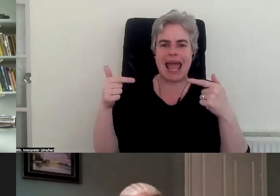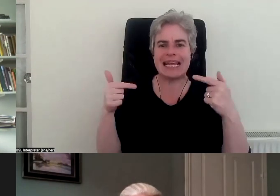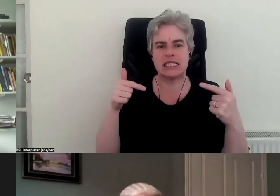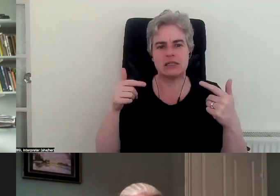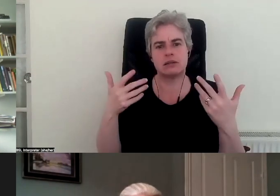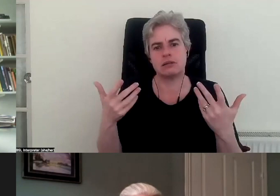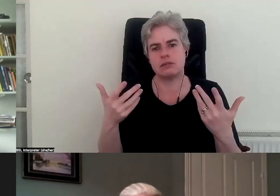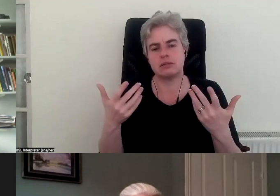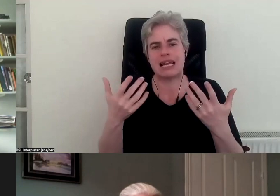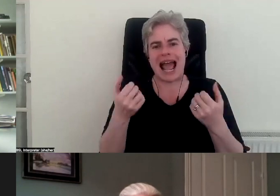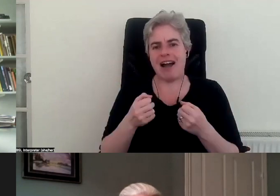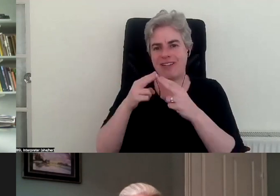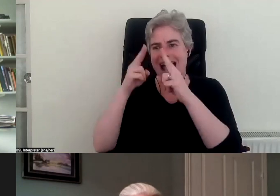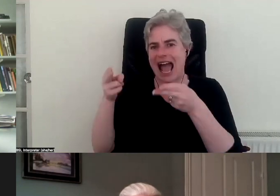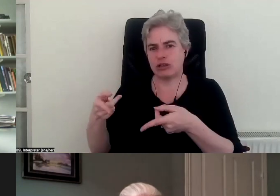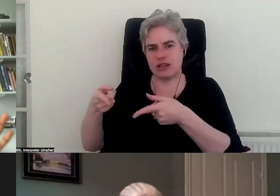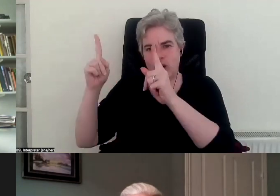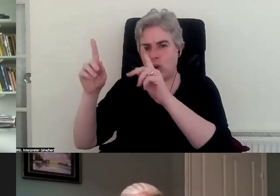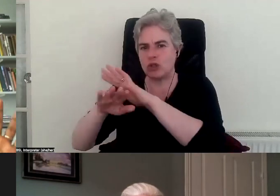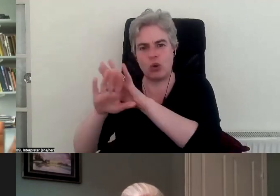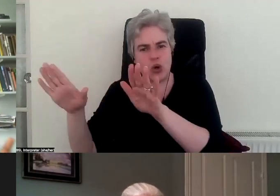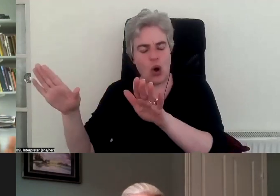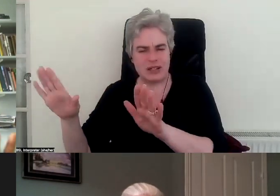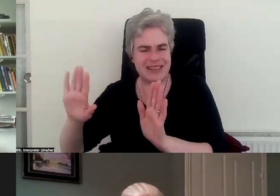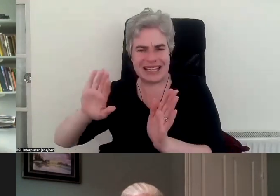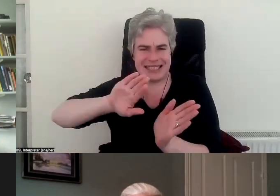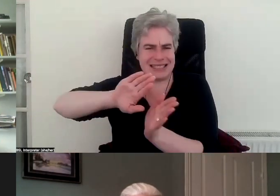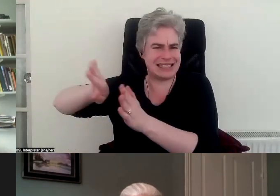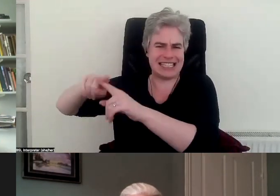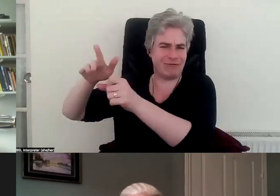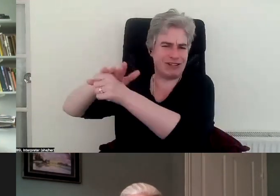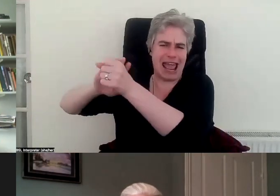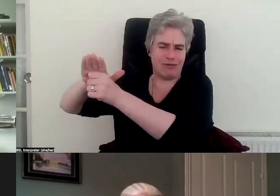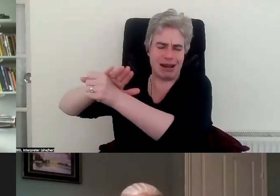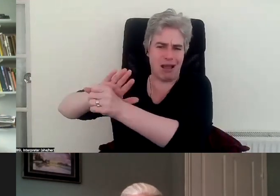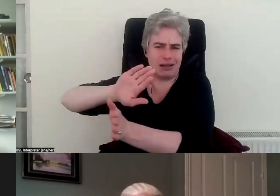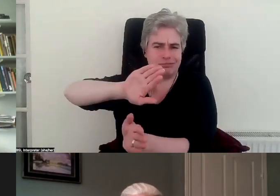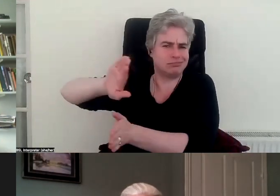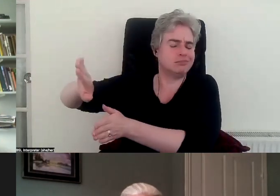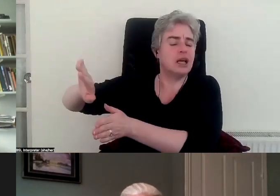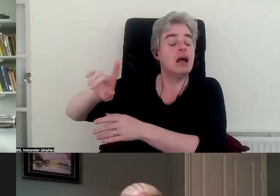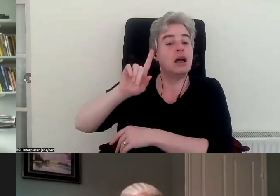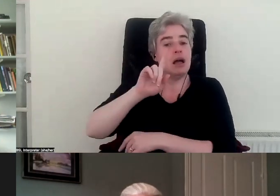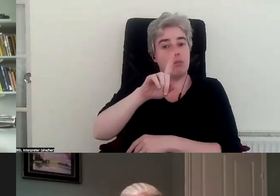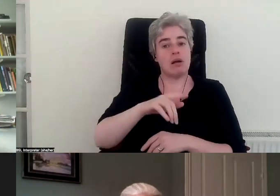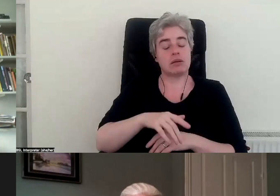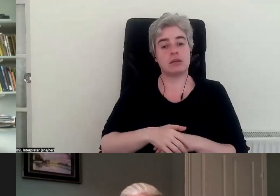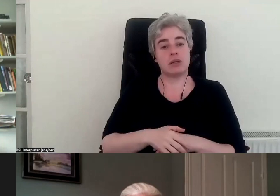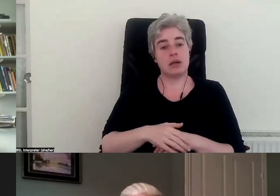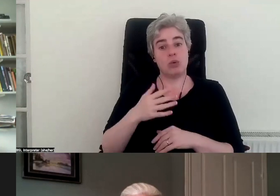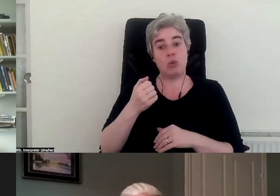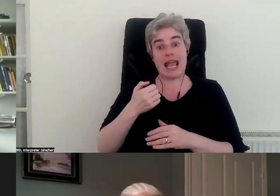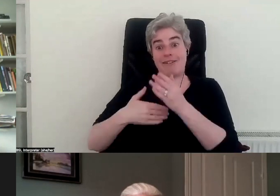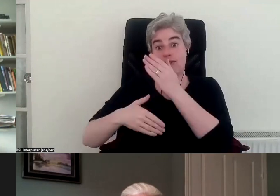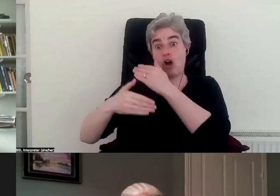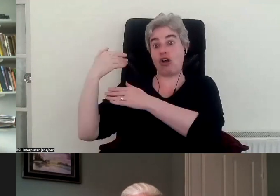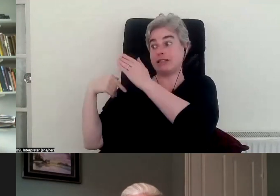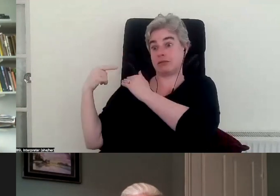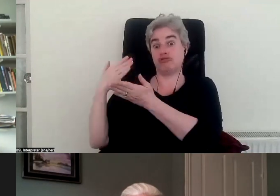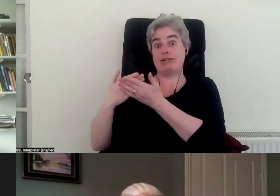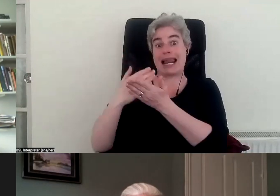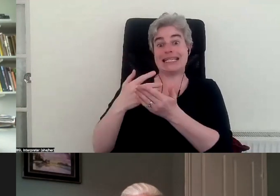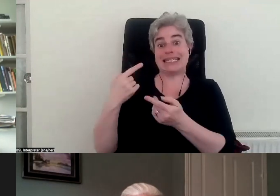to have the House of Lords or not, that's a whole different area. But we have a historical reality